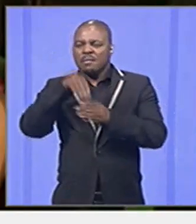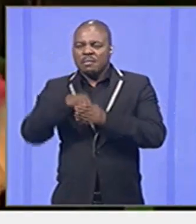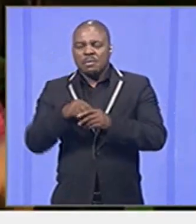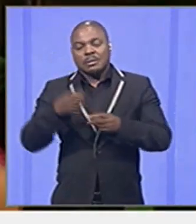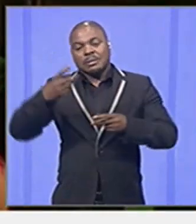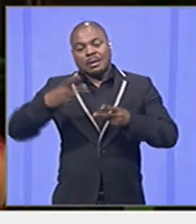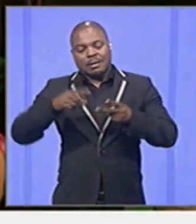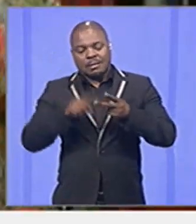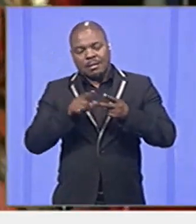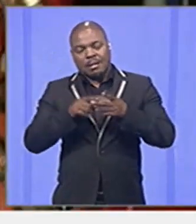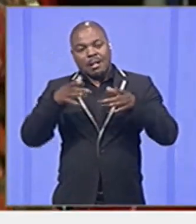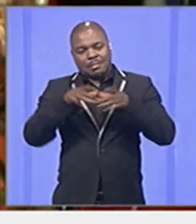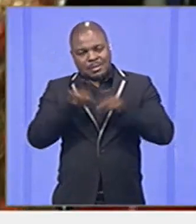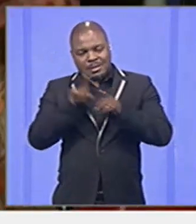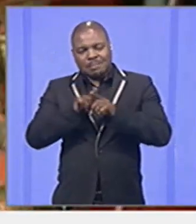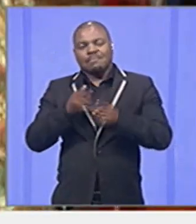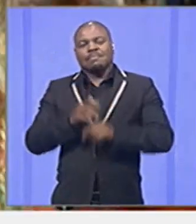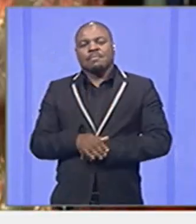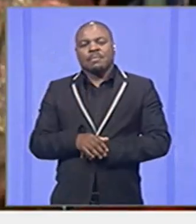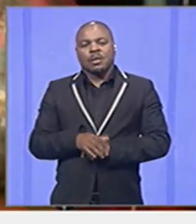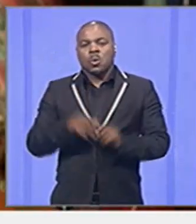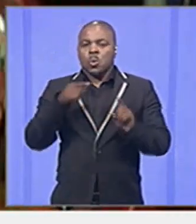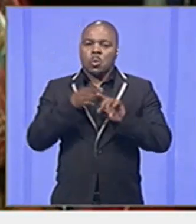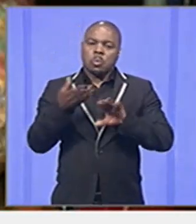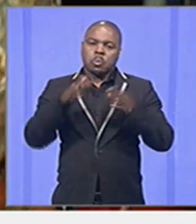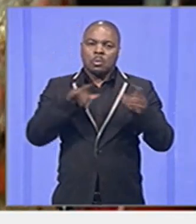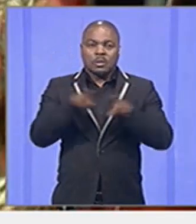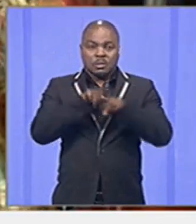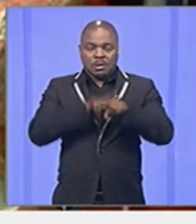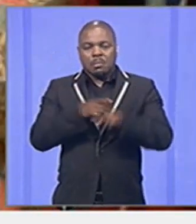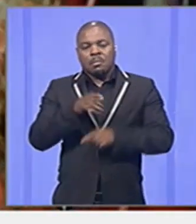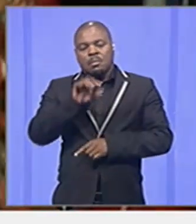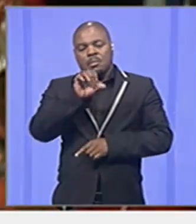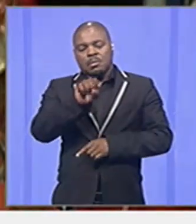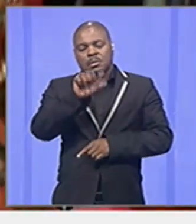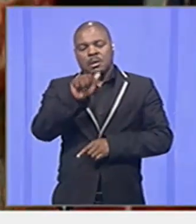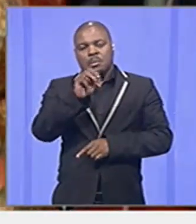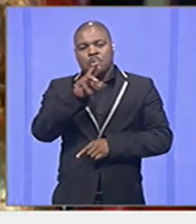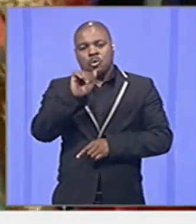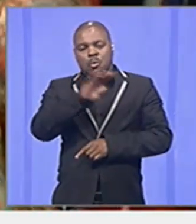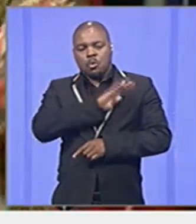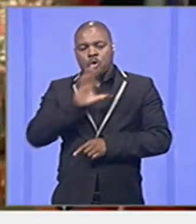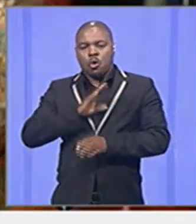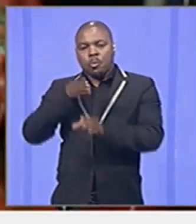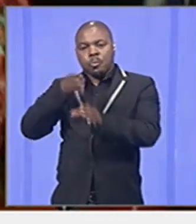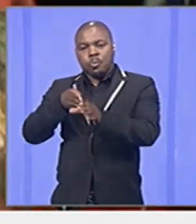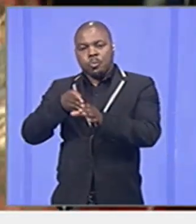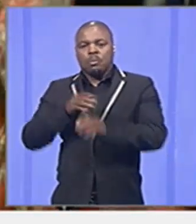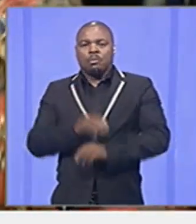gagwe ya bobedi. Bosman o hlokofala e le leloko la boto ya Samro.